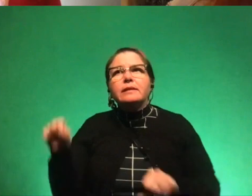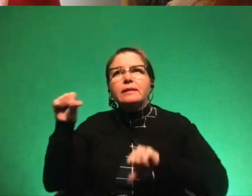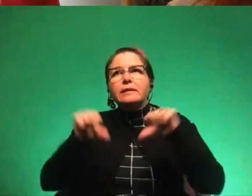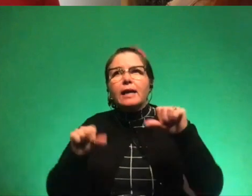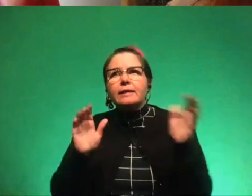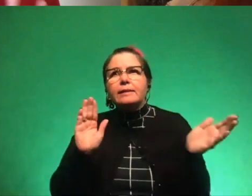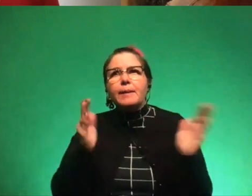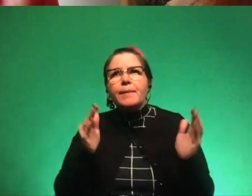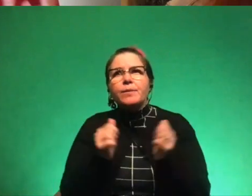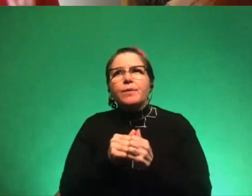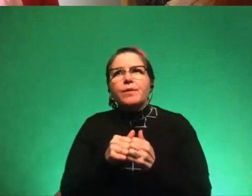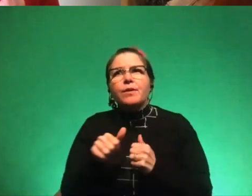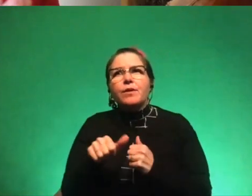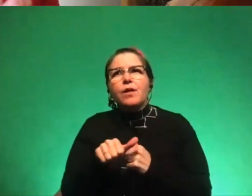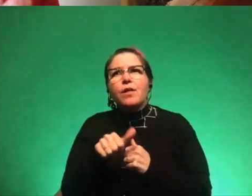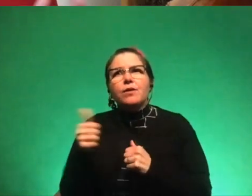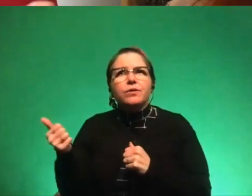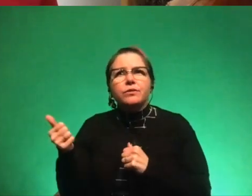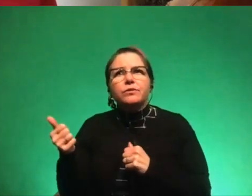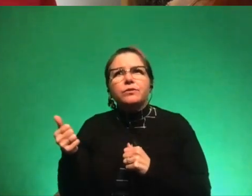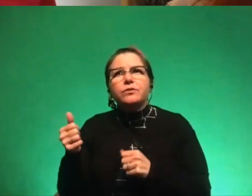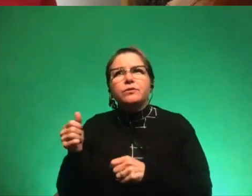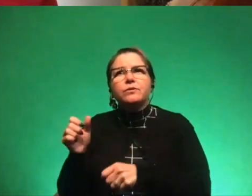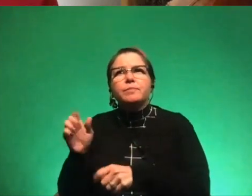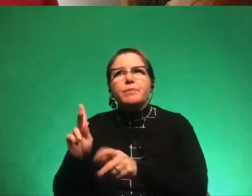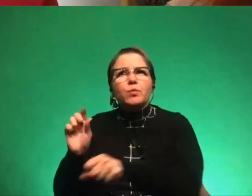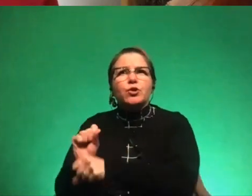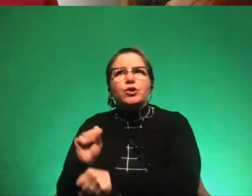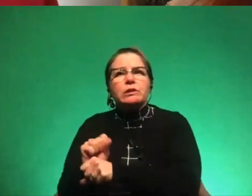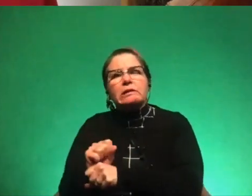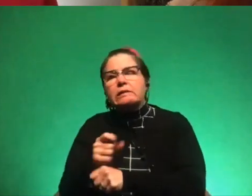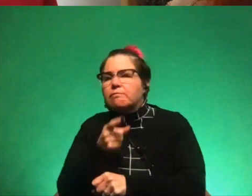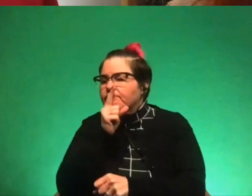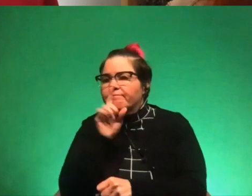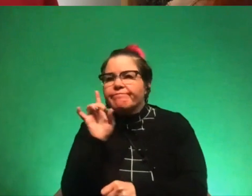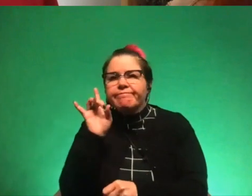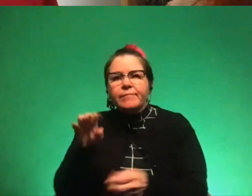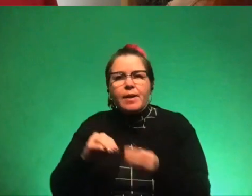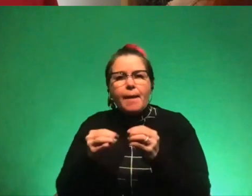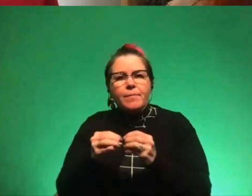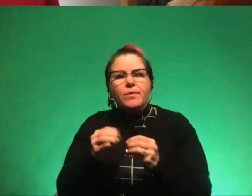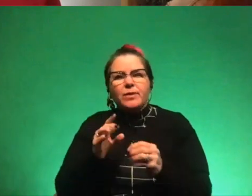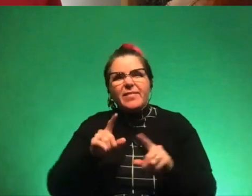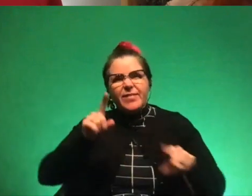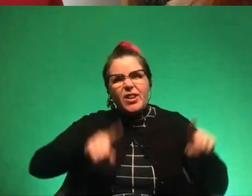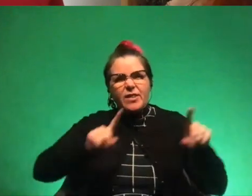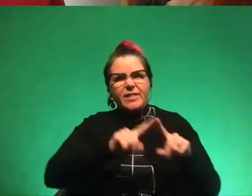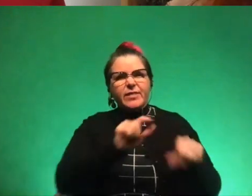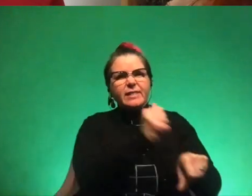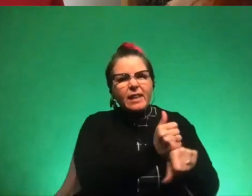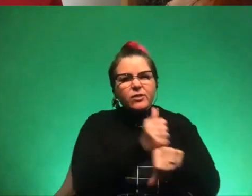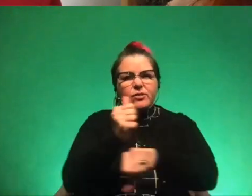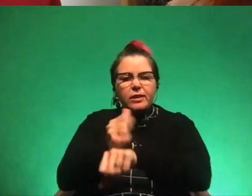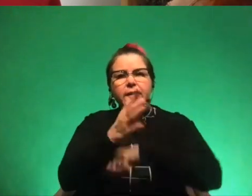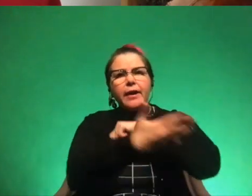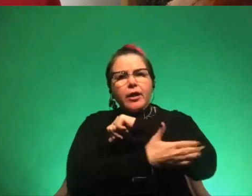other, you know, professions, yeah, I wouldn't really be able to say, and it would definitely vary station to station, country to country,